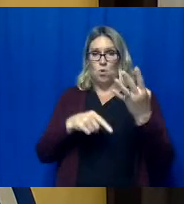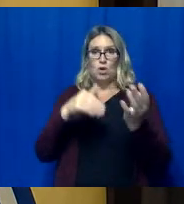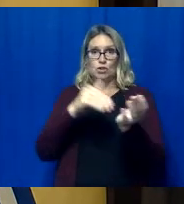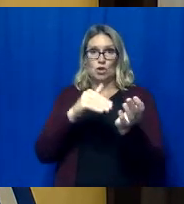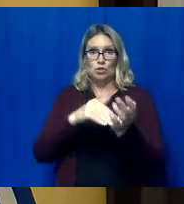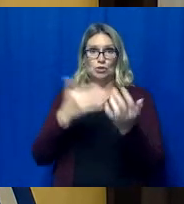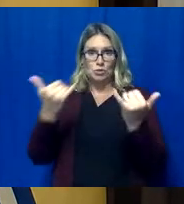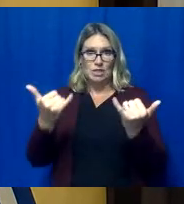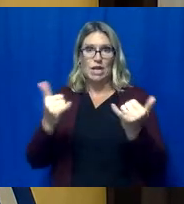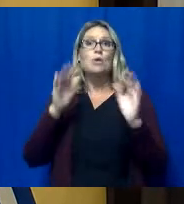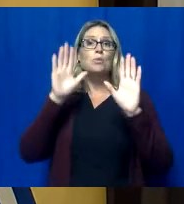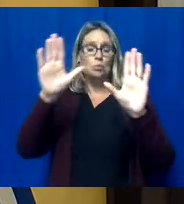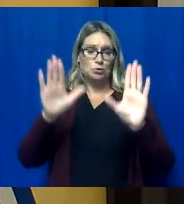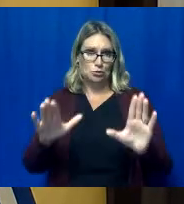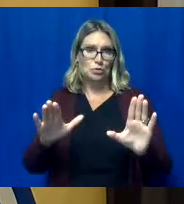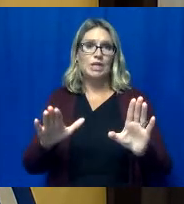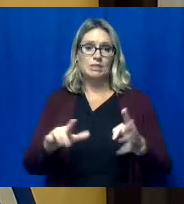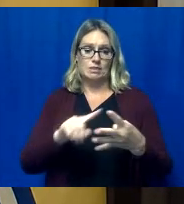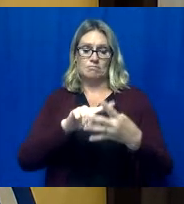great. And